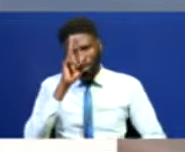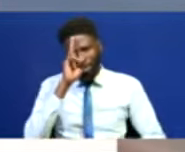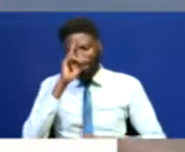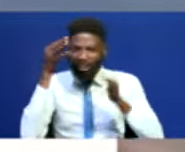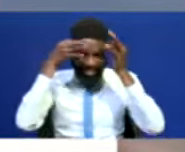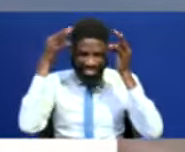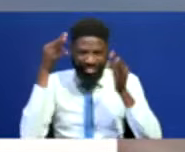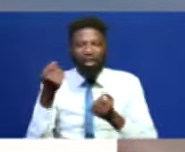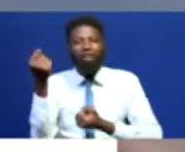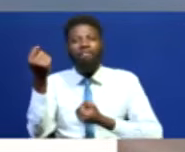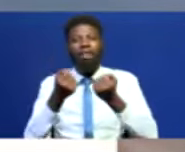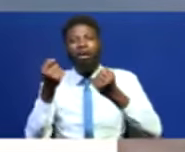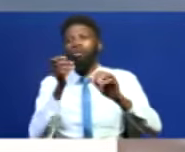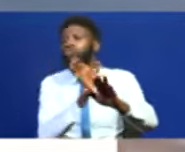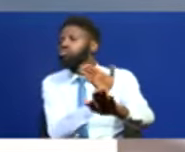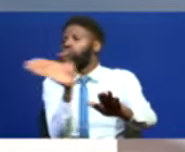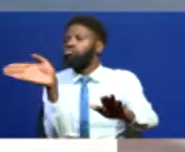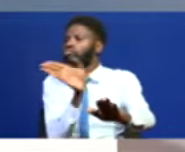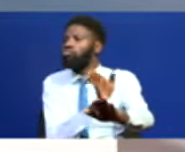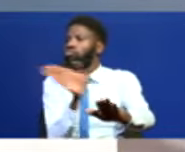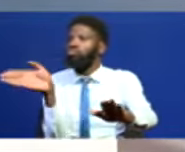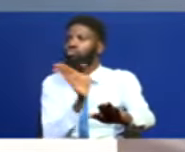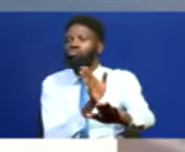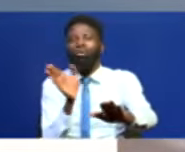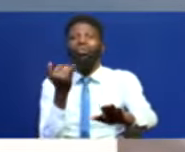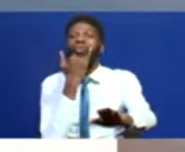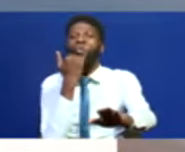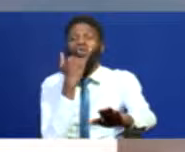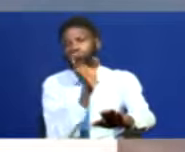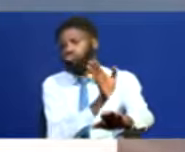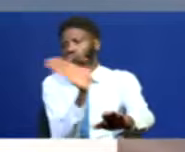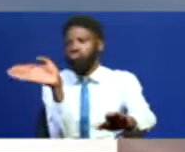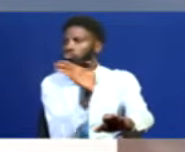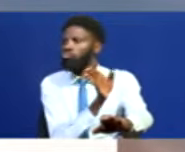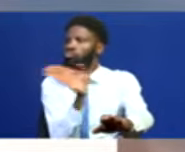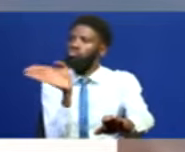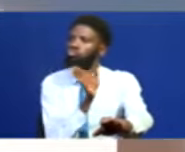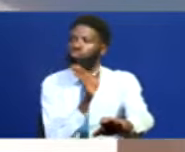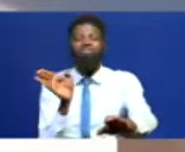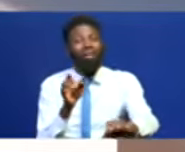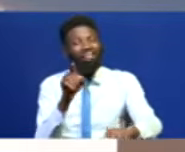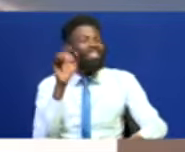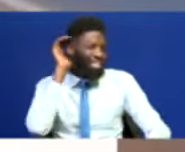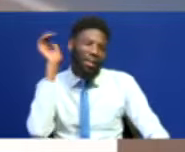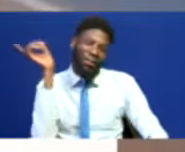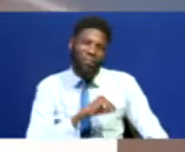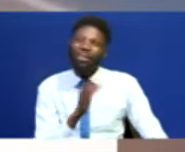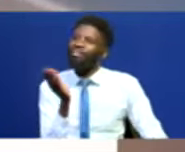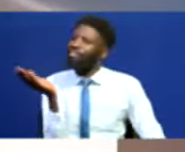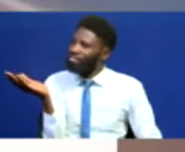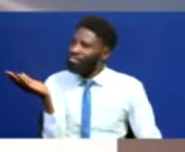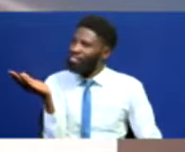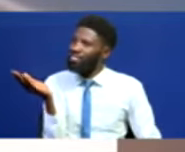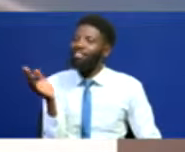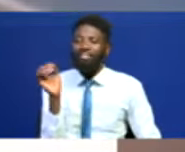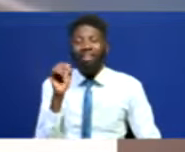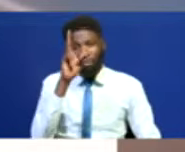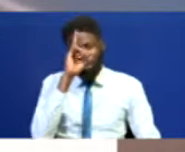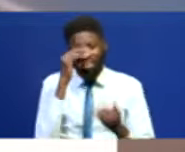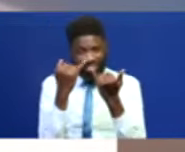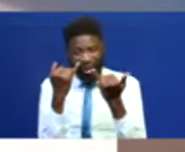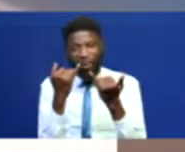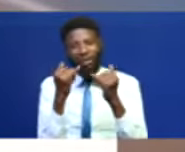redirecting vehicles to a wrong route. This man! Yes, you heard that correctly. Now the police are